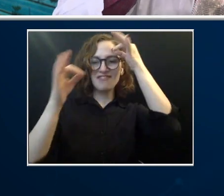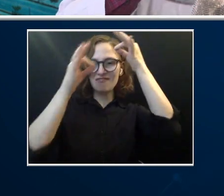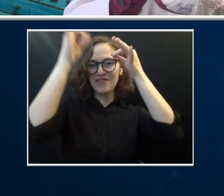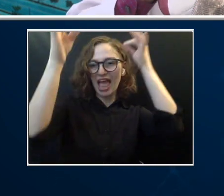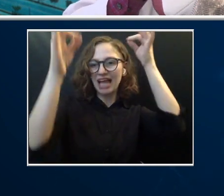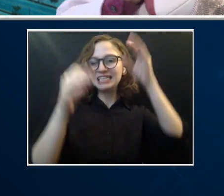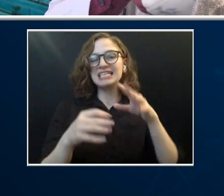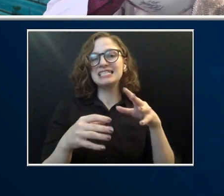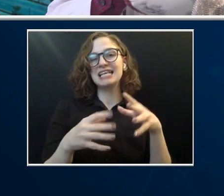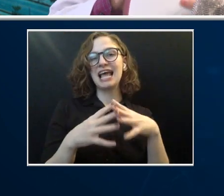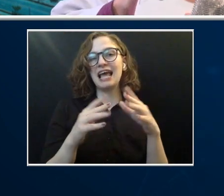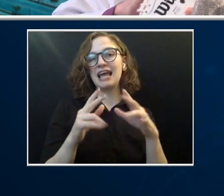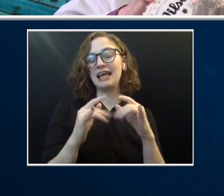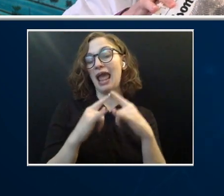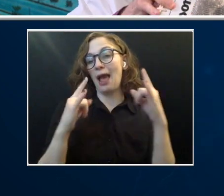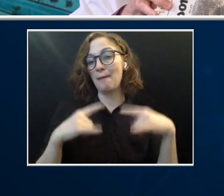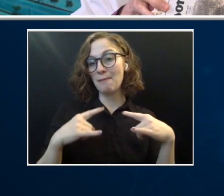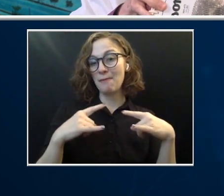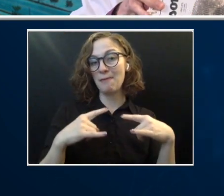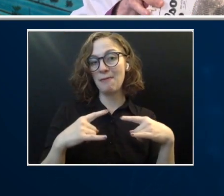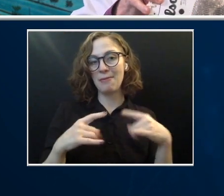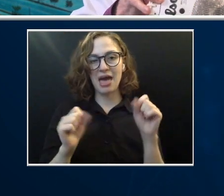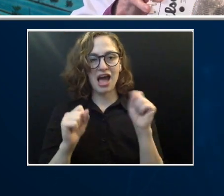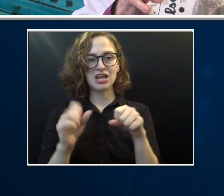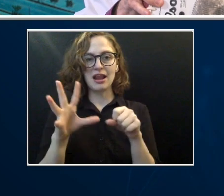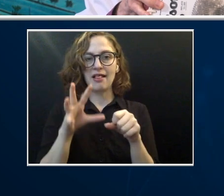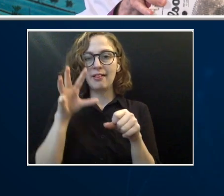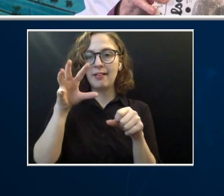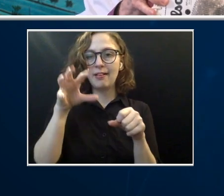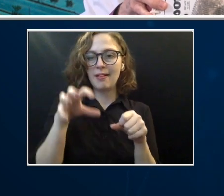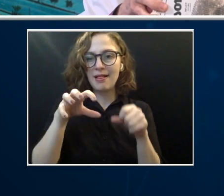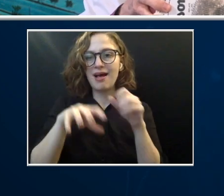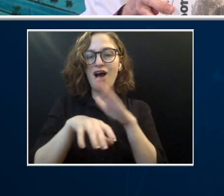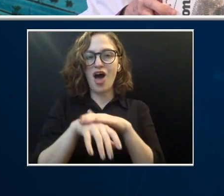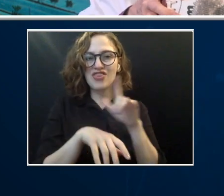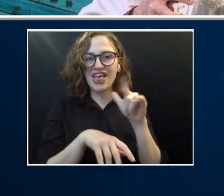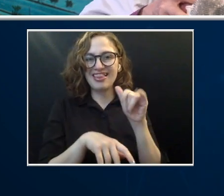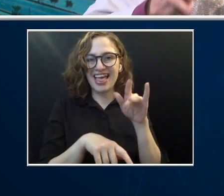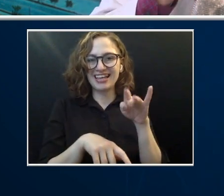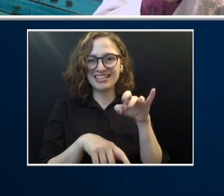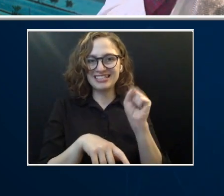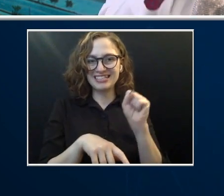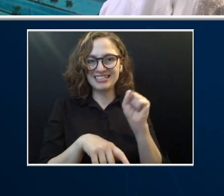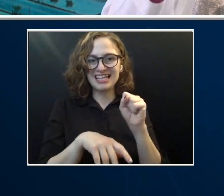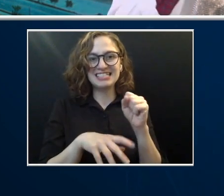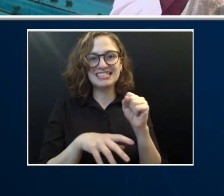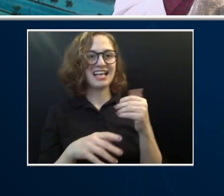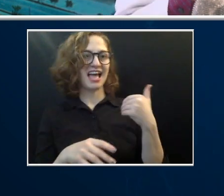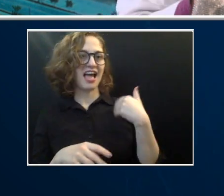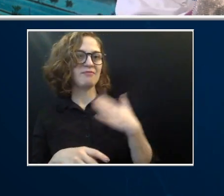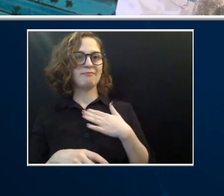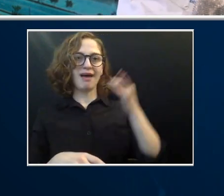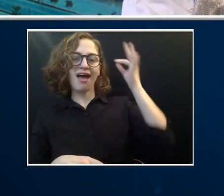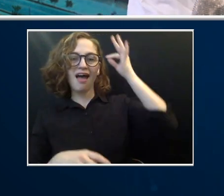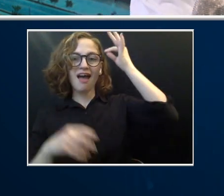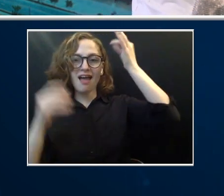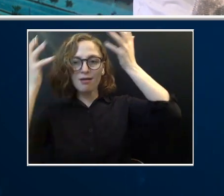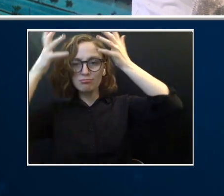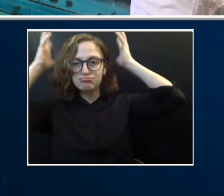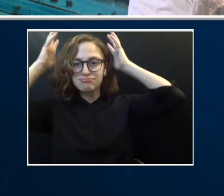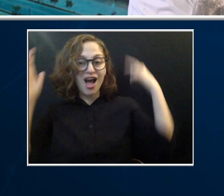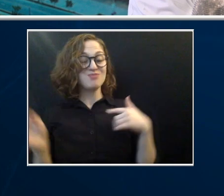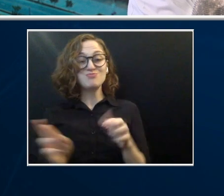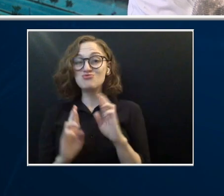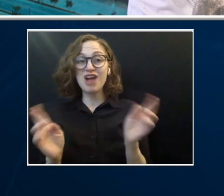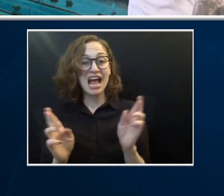to. I can put my fingers on the laces. I got my official hair. I got my number 15. So, dude, I know you have to leave here soon, but I just